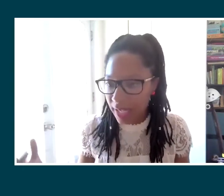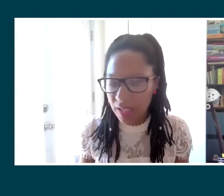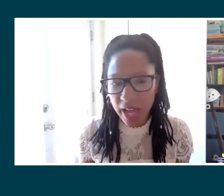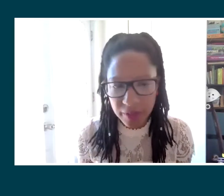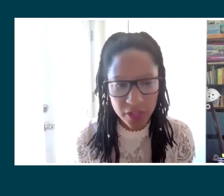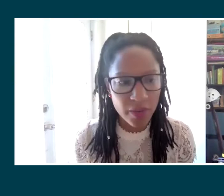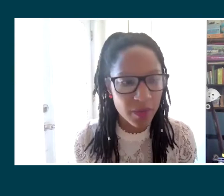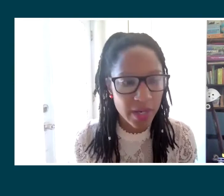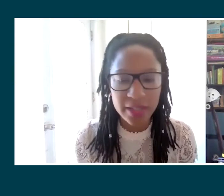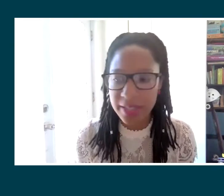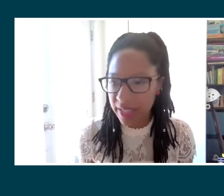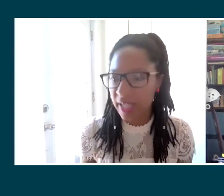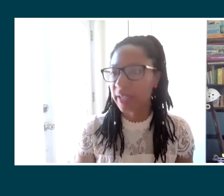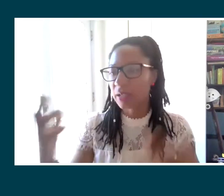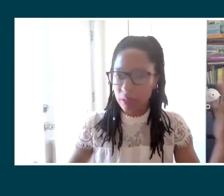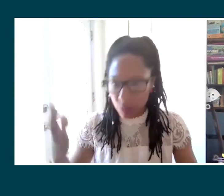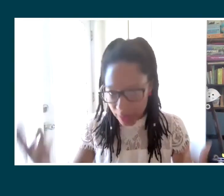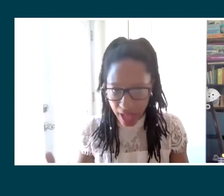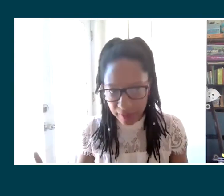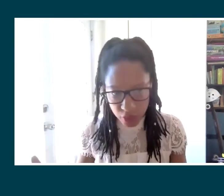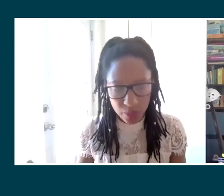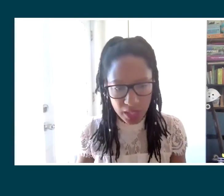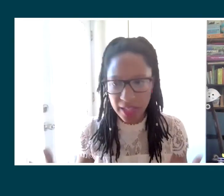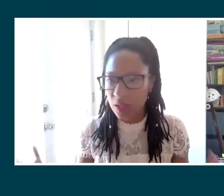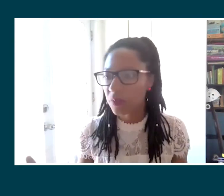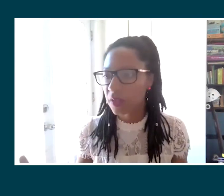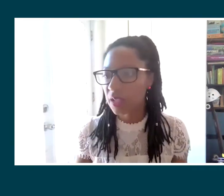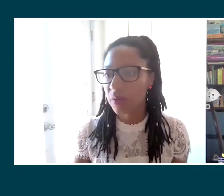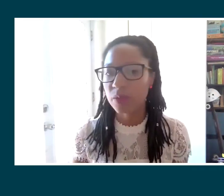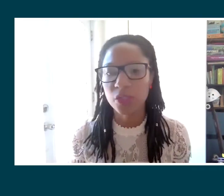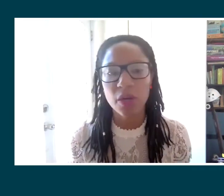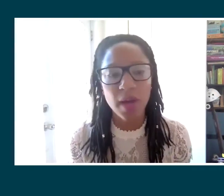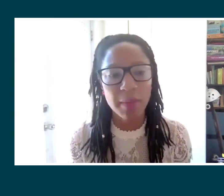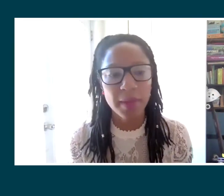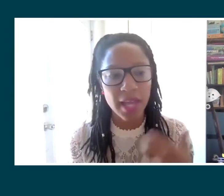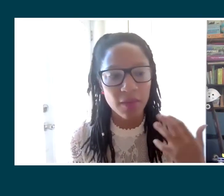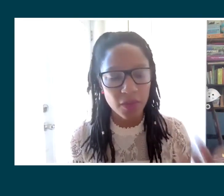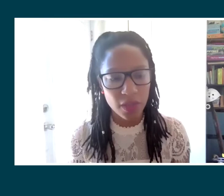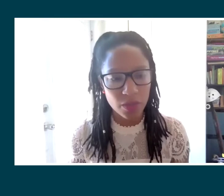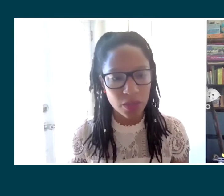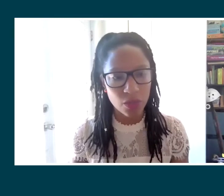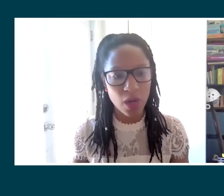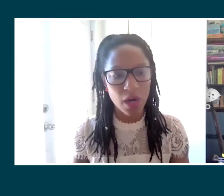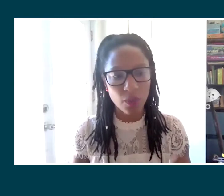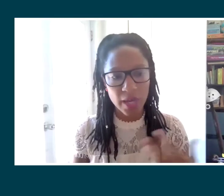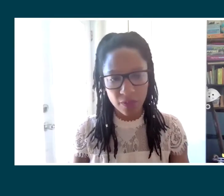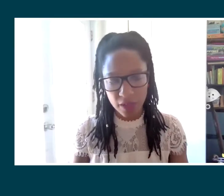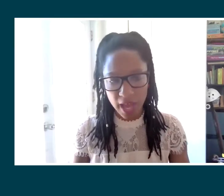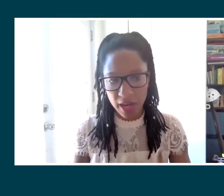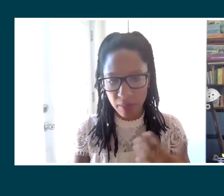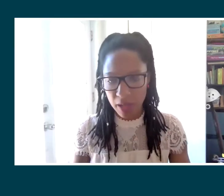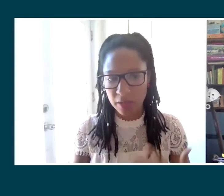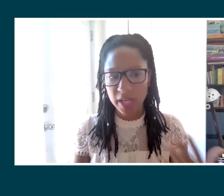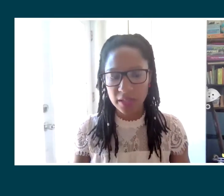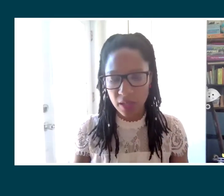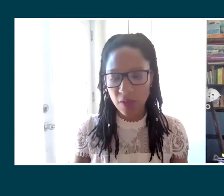we are in a live show and we are dealing with live show things. Hopefully they will show up. And for those who are waiting for